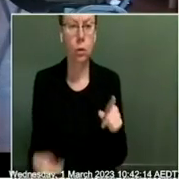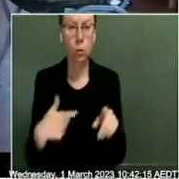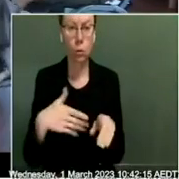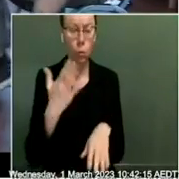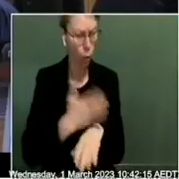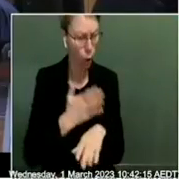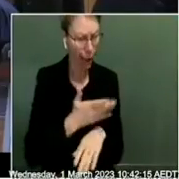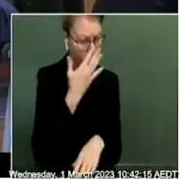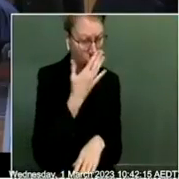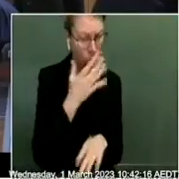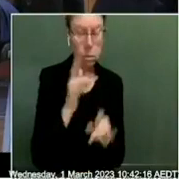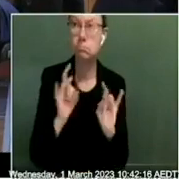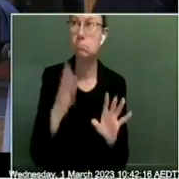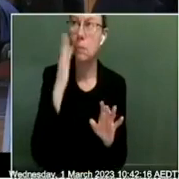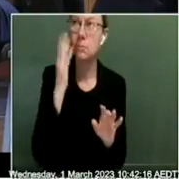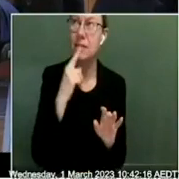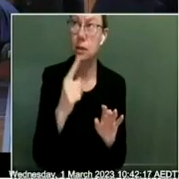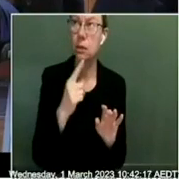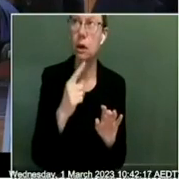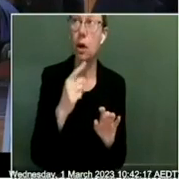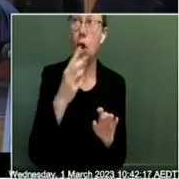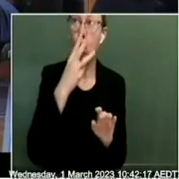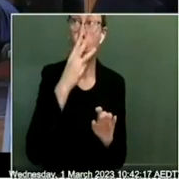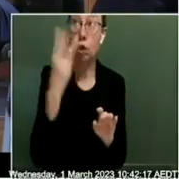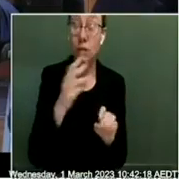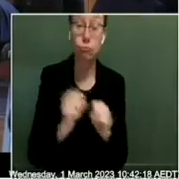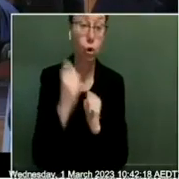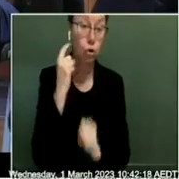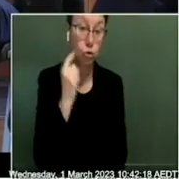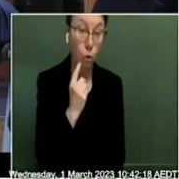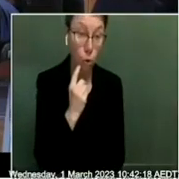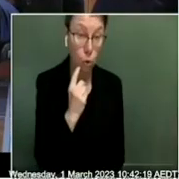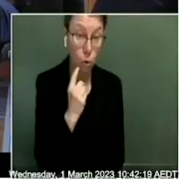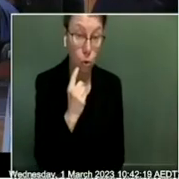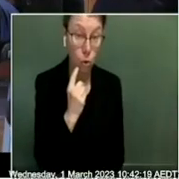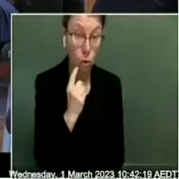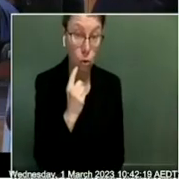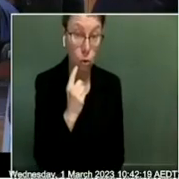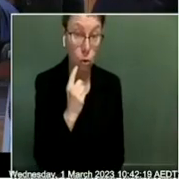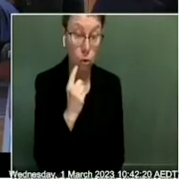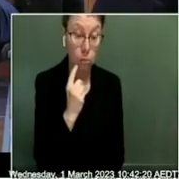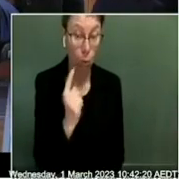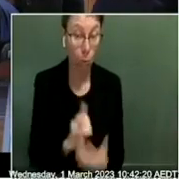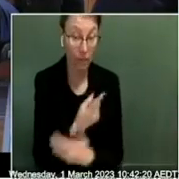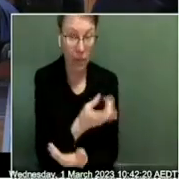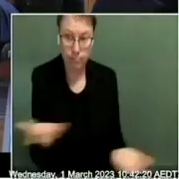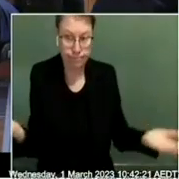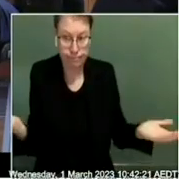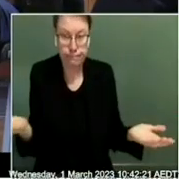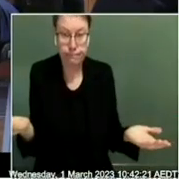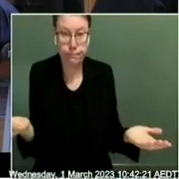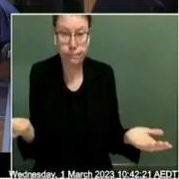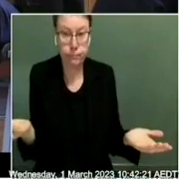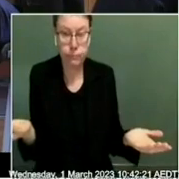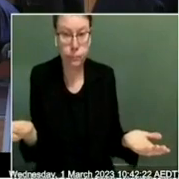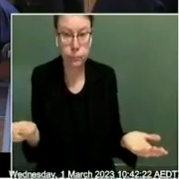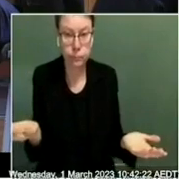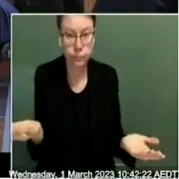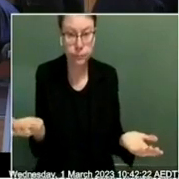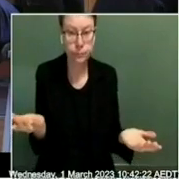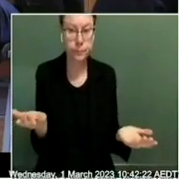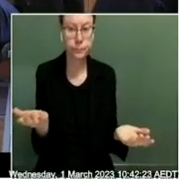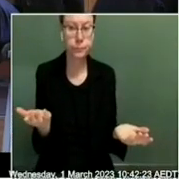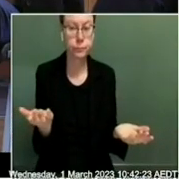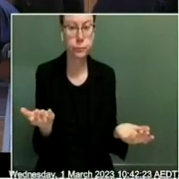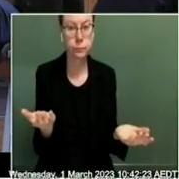happened. Yeah. But we don't know how he was treated. So not only were the little slaves looking after the